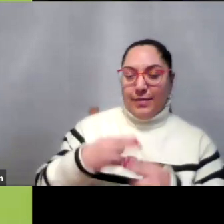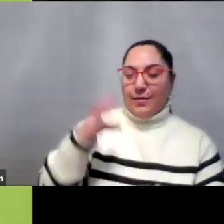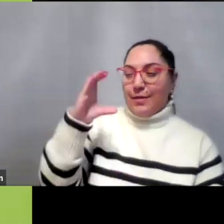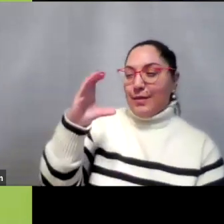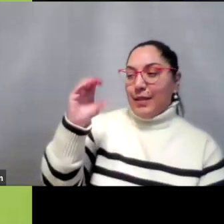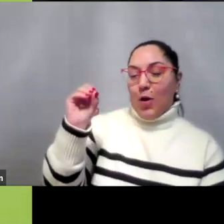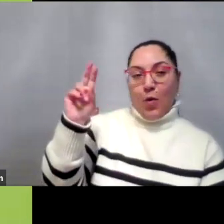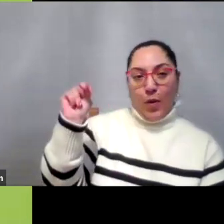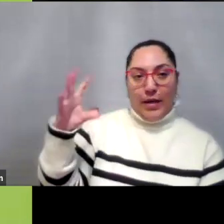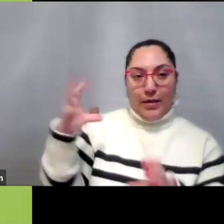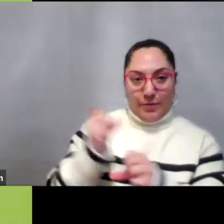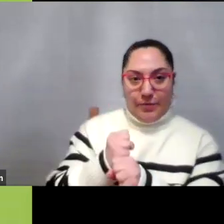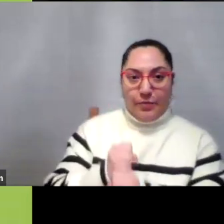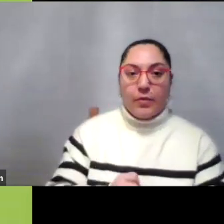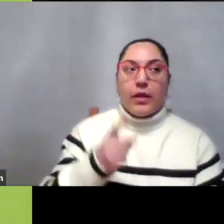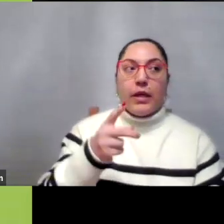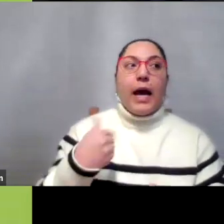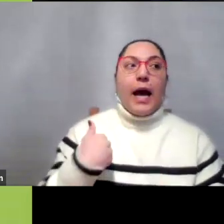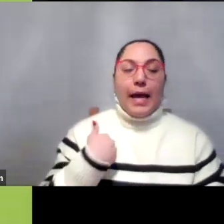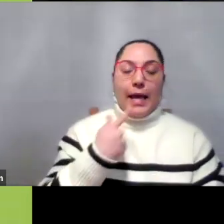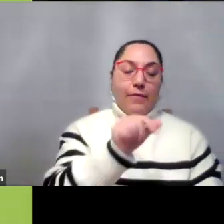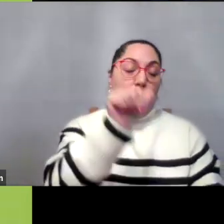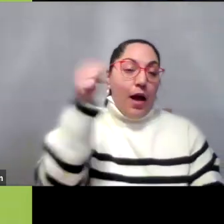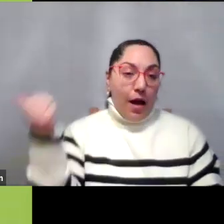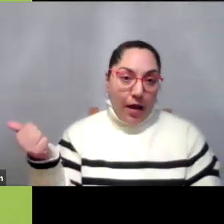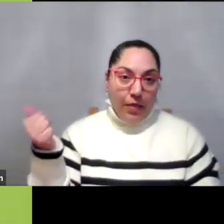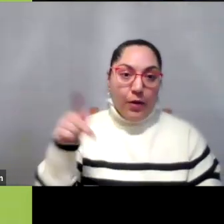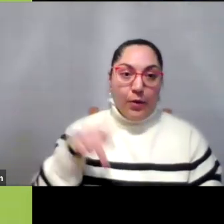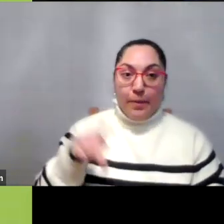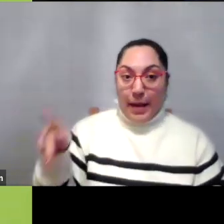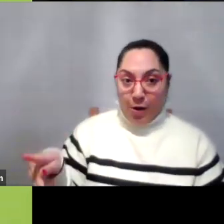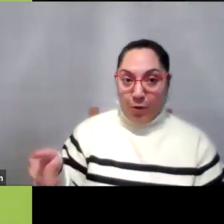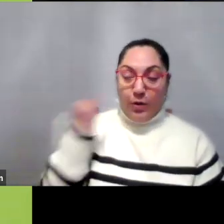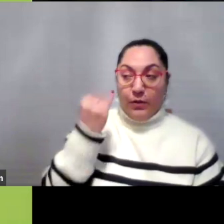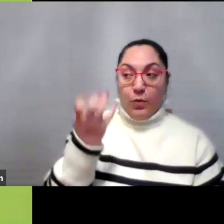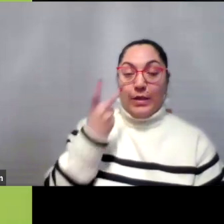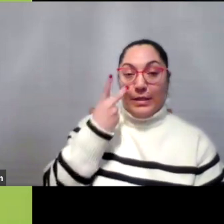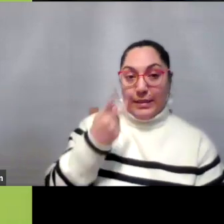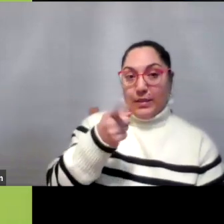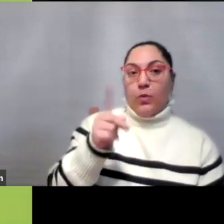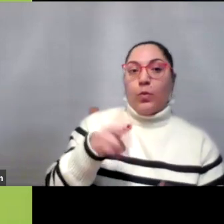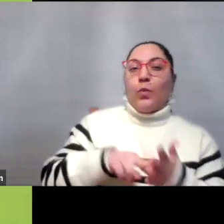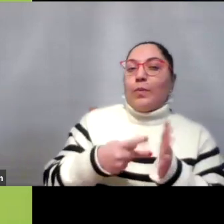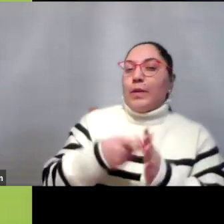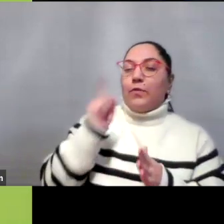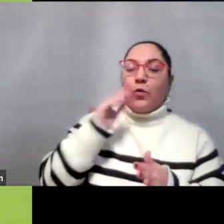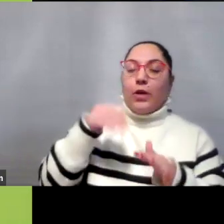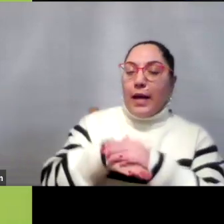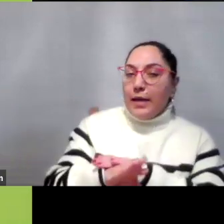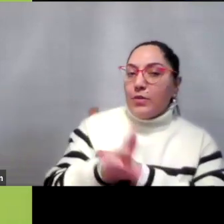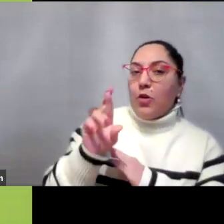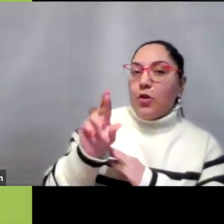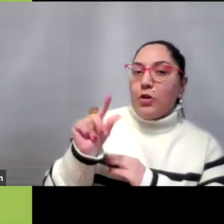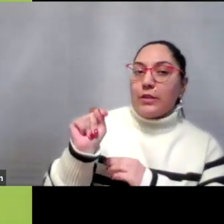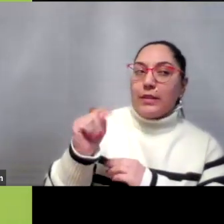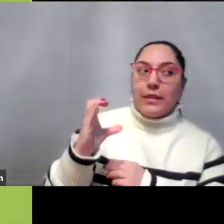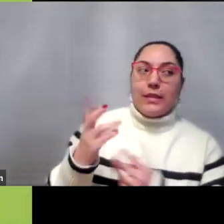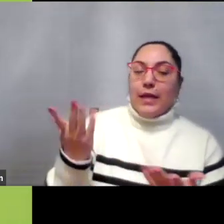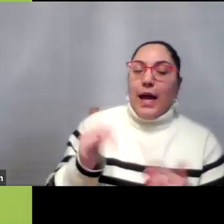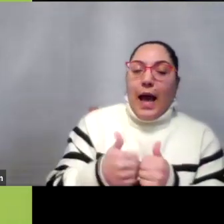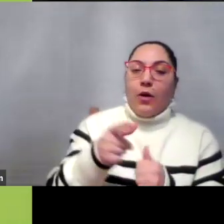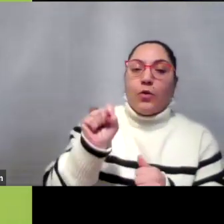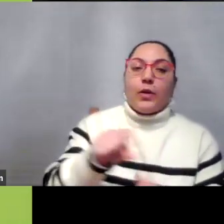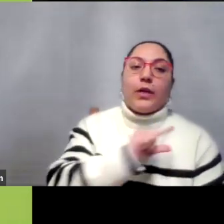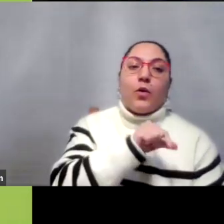really drills down on what the documents need for admissions into an RTC. And RTCs are generally a lengthy